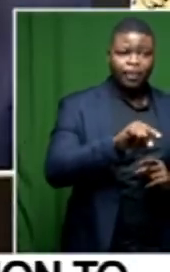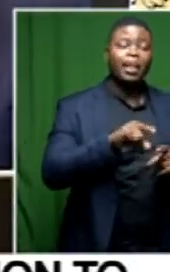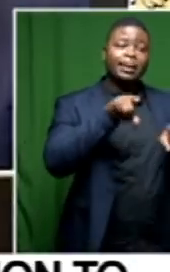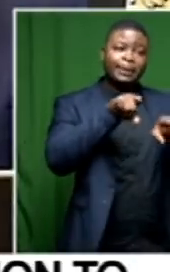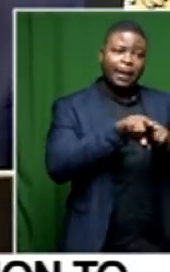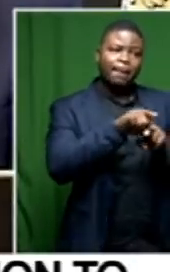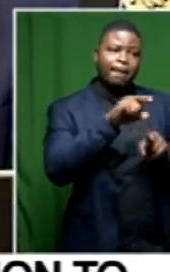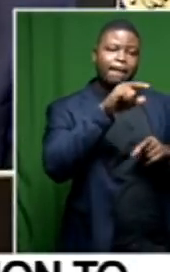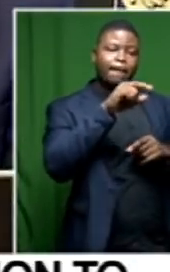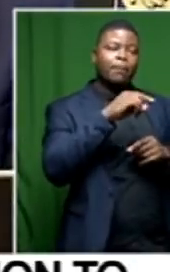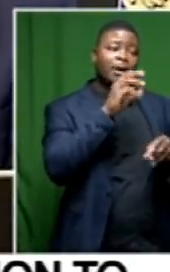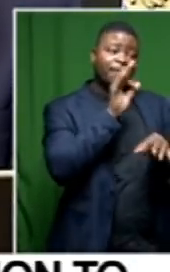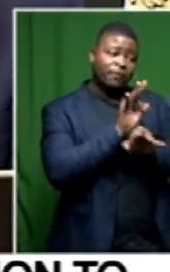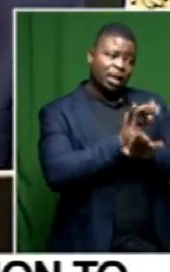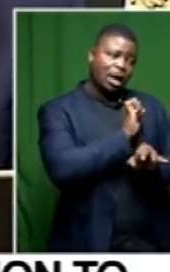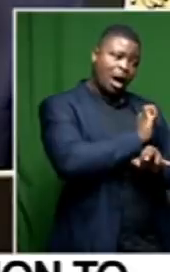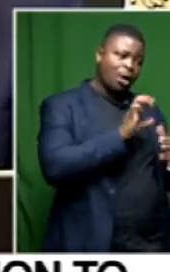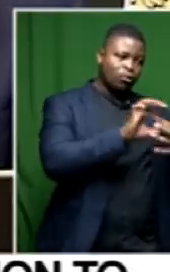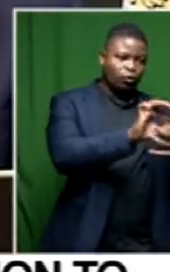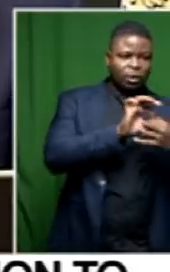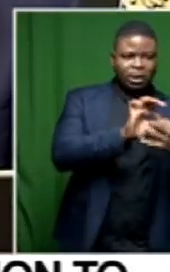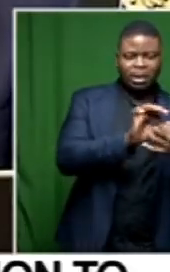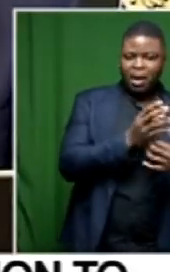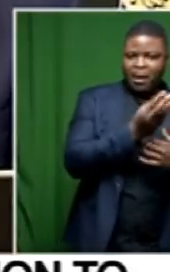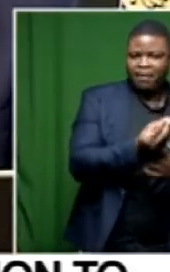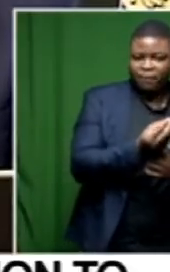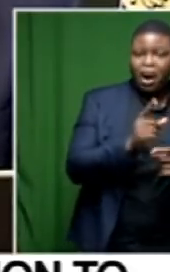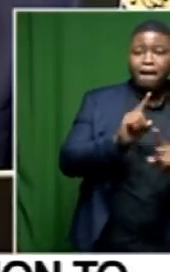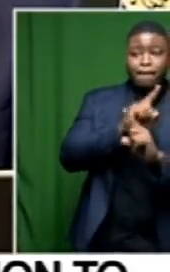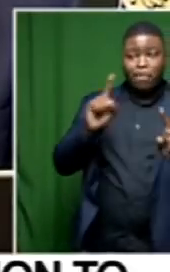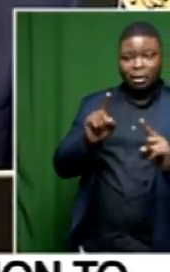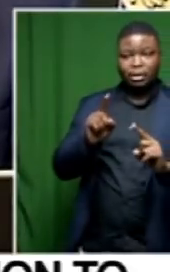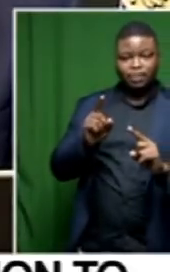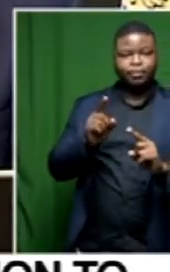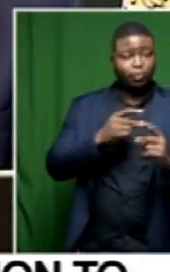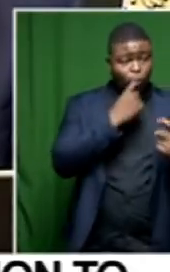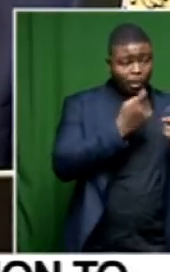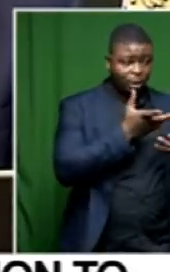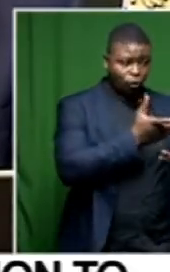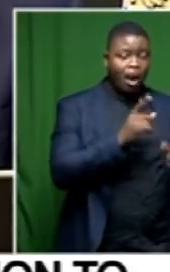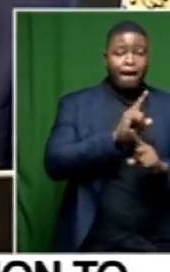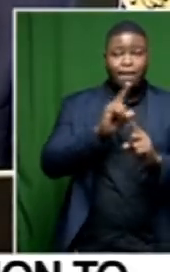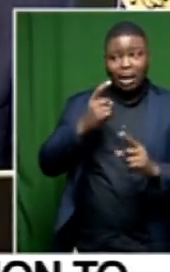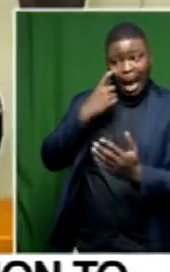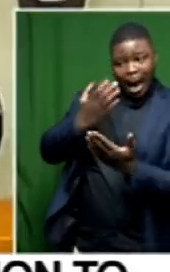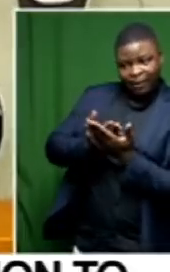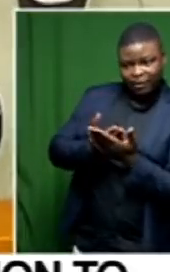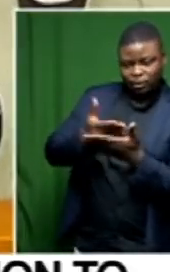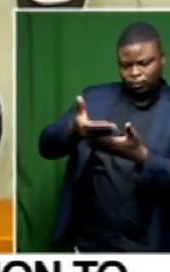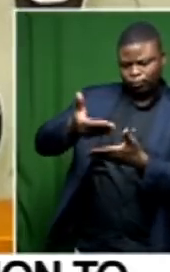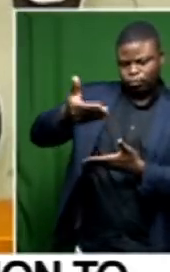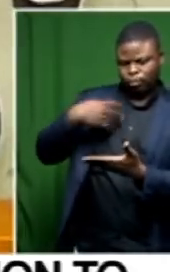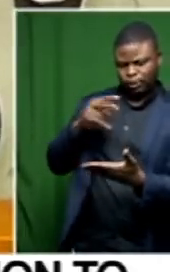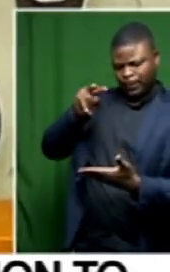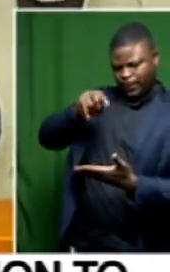father, Dr. Zweli Mkhize. For us, the evidence that had come before us from affidavits from Dr. Zweli Mkhize,